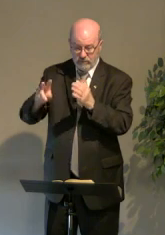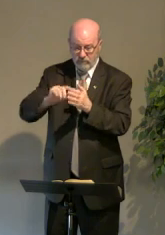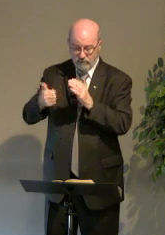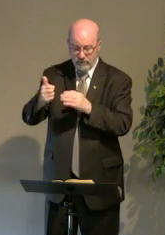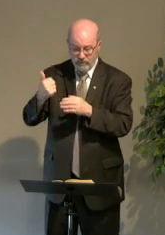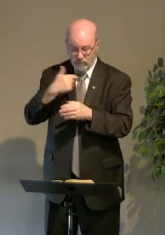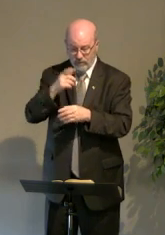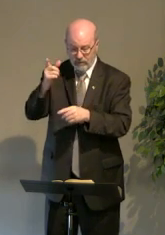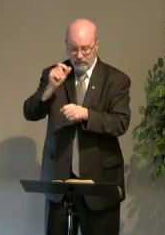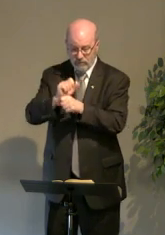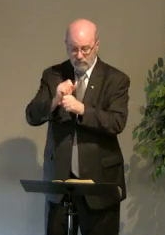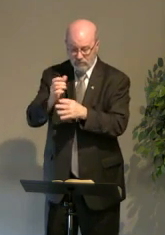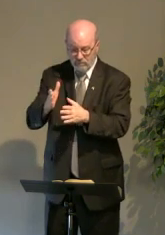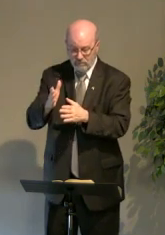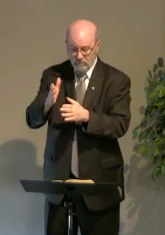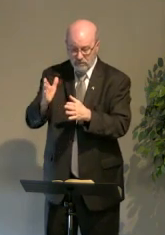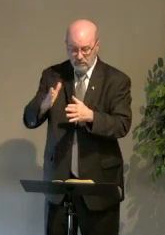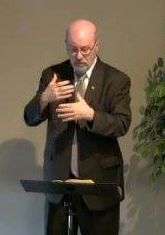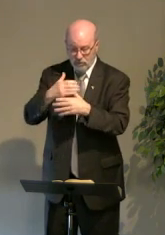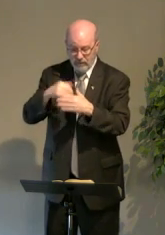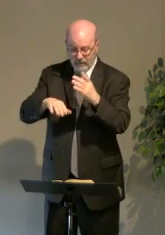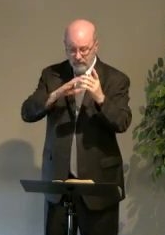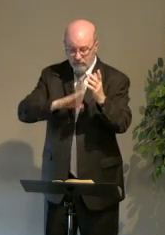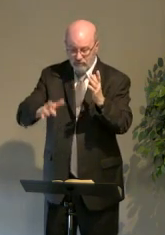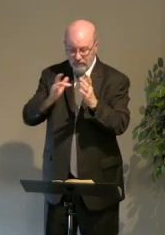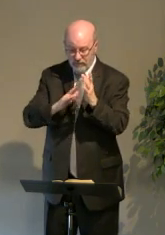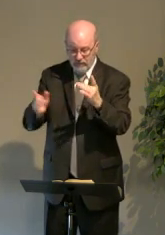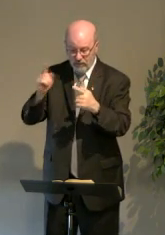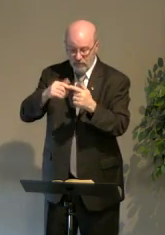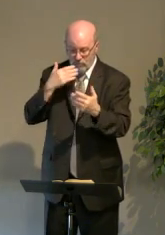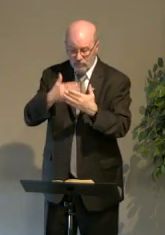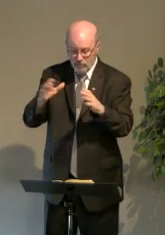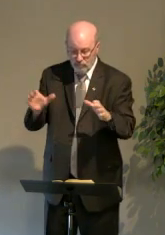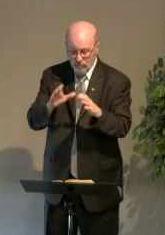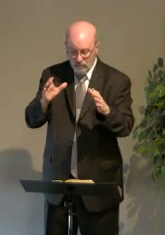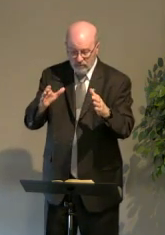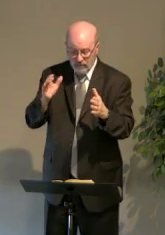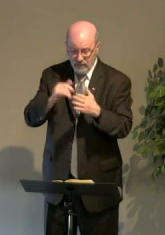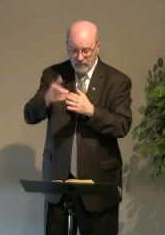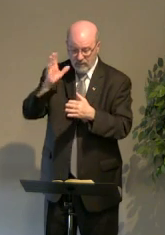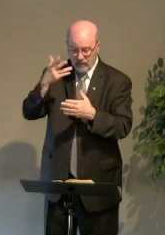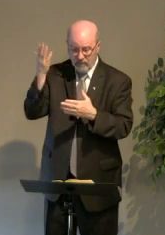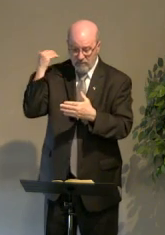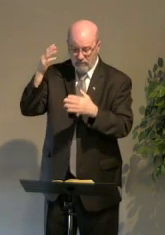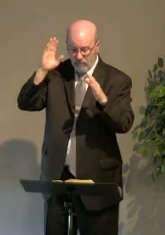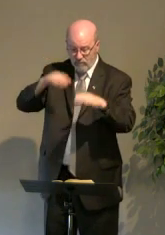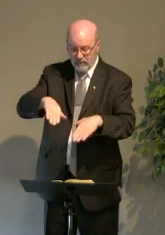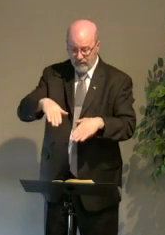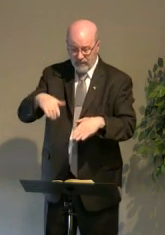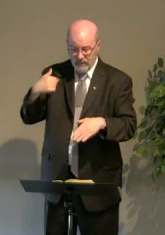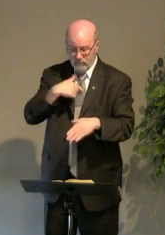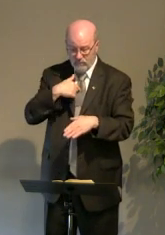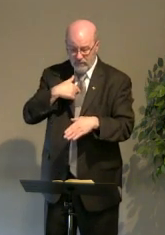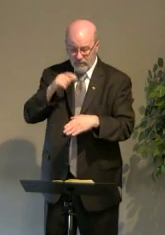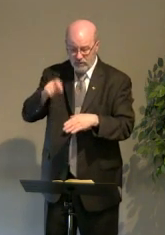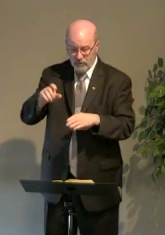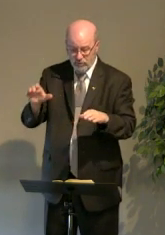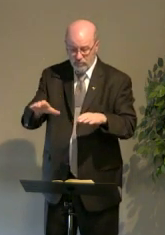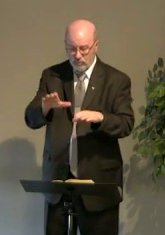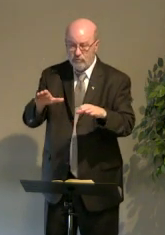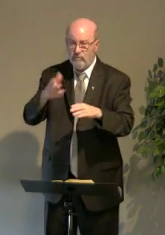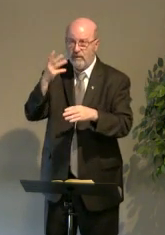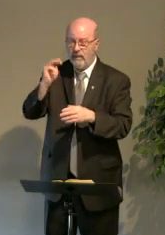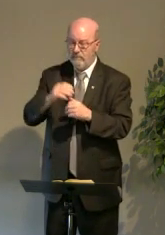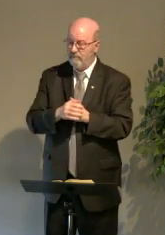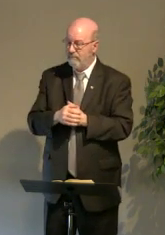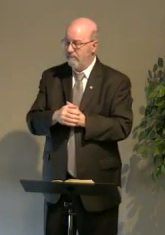For we are his workmanship, created in Christ Jesus unto good works, which God hath before ordained that we should walk